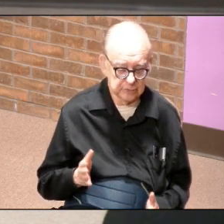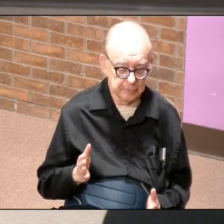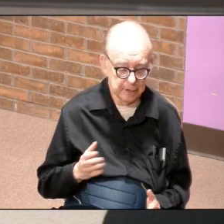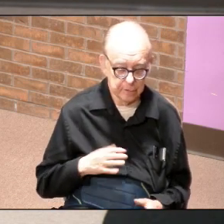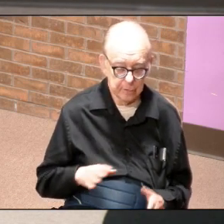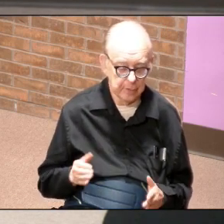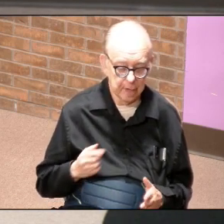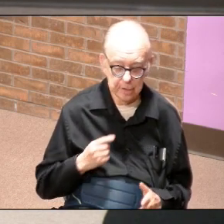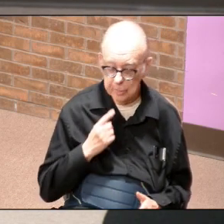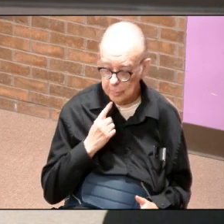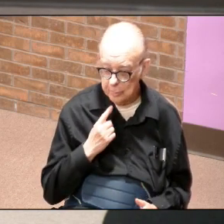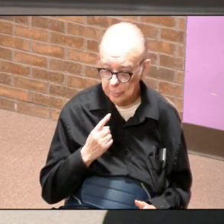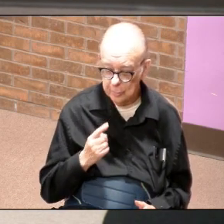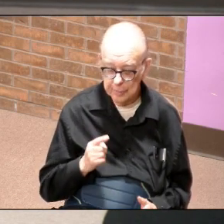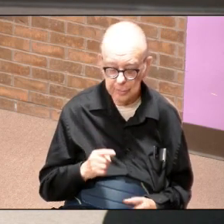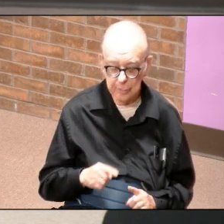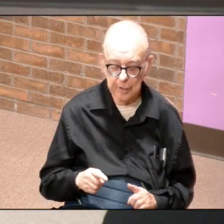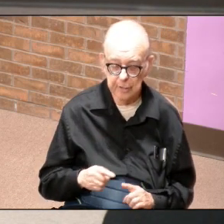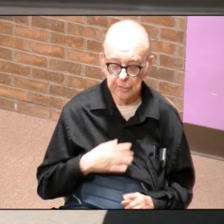wife.